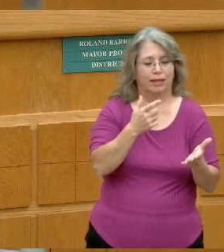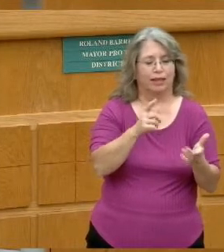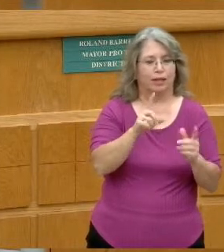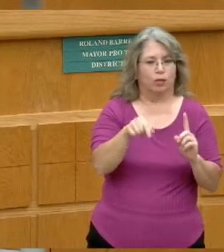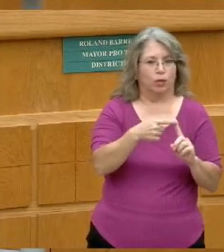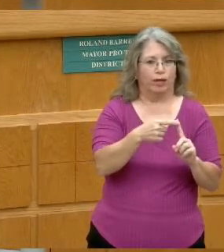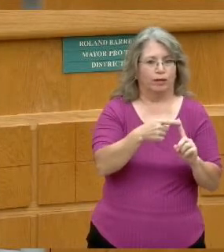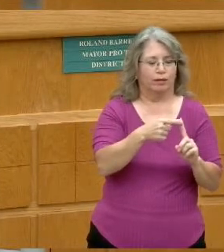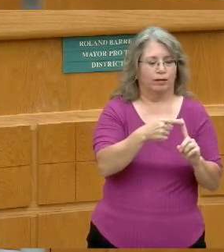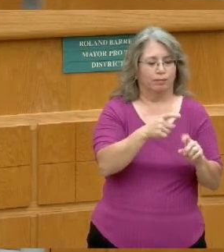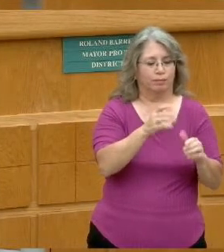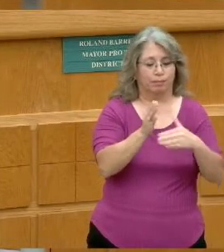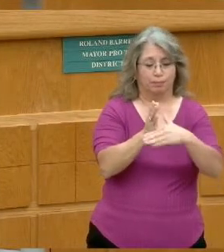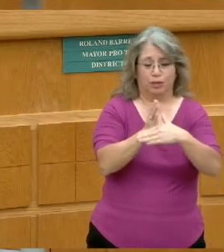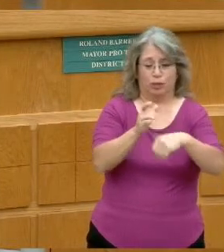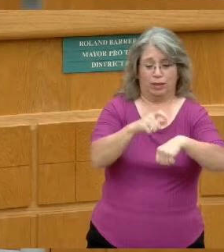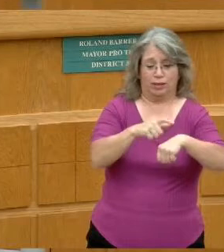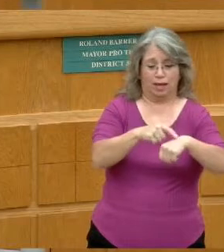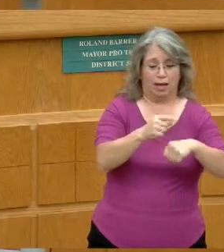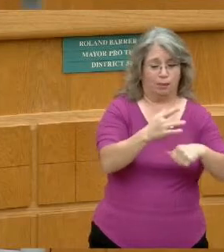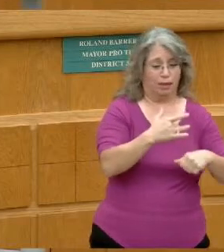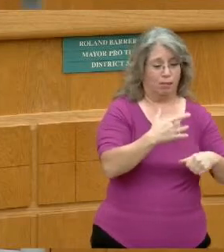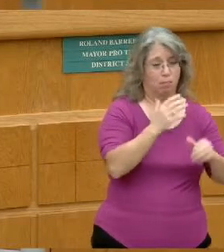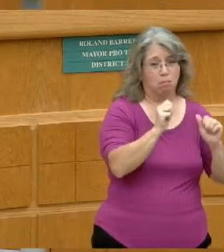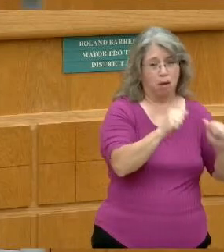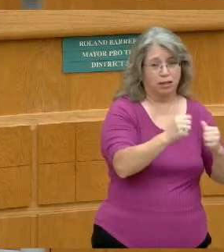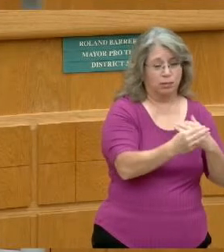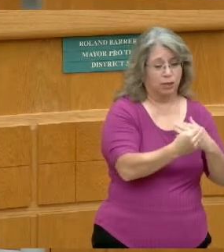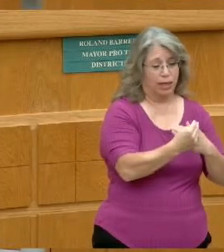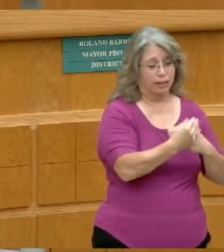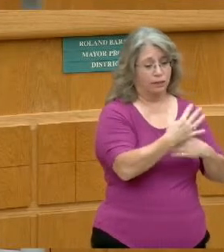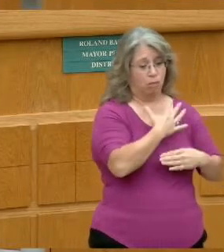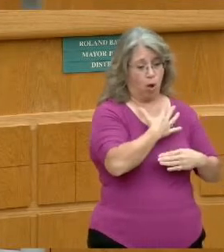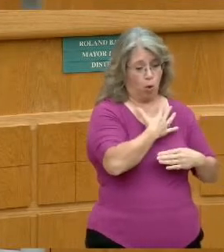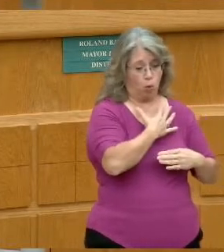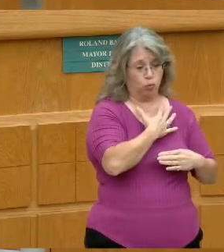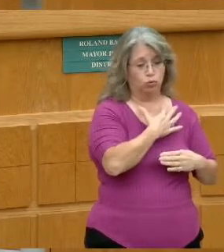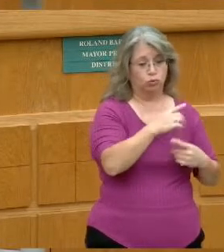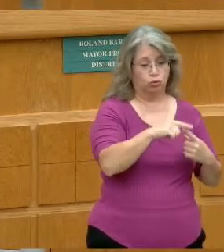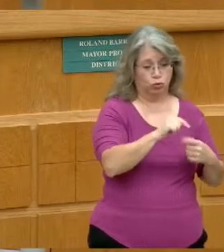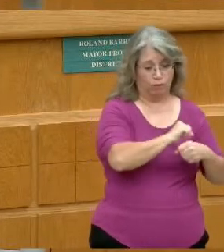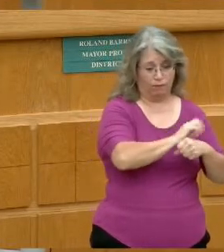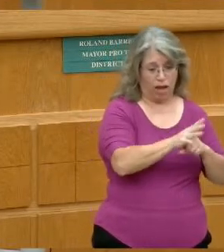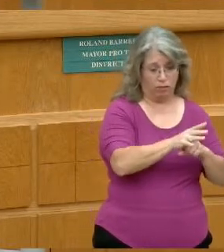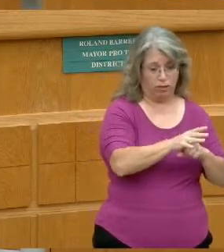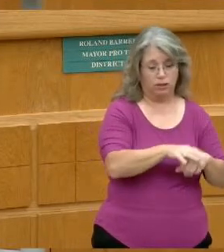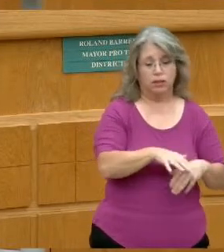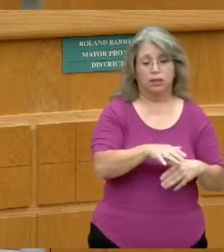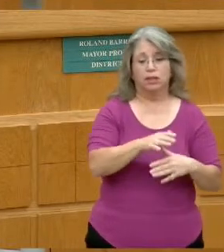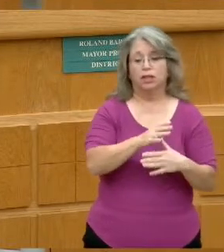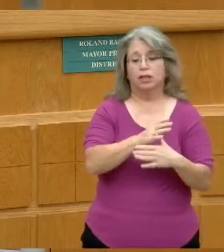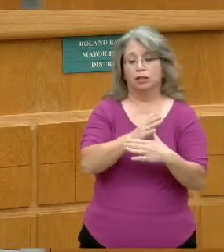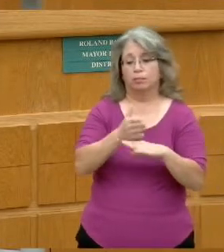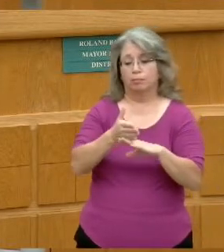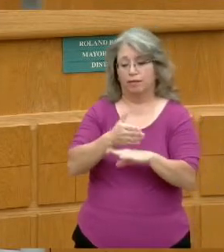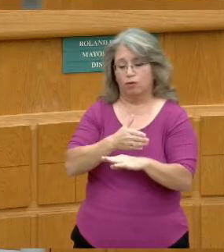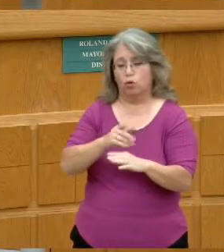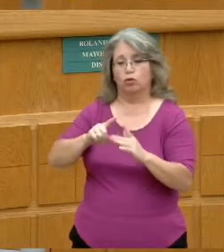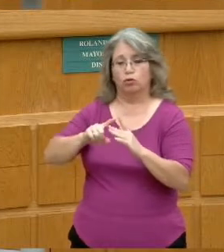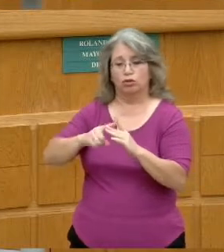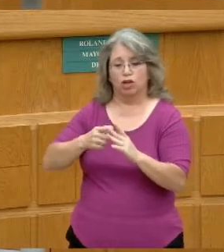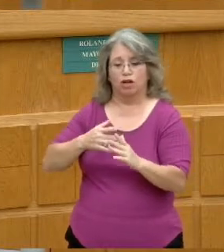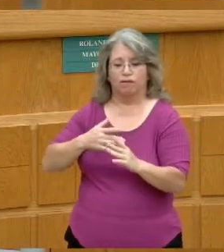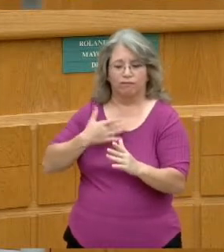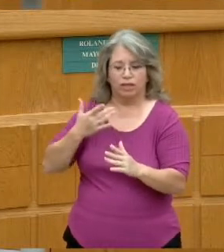counted. And so it seems that there's a pretty darn good relationship here between the cell phone encounter index, at least during